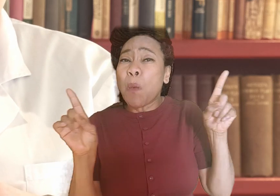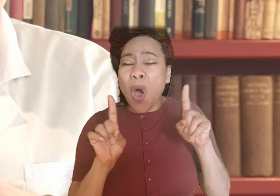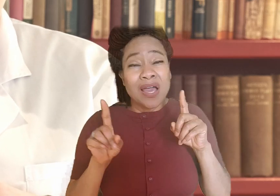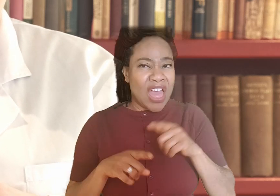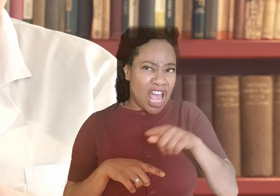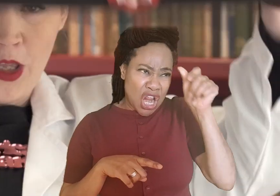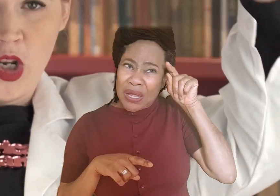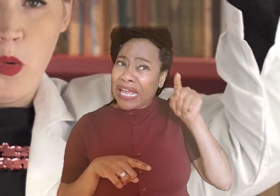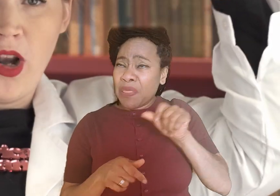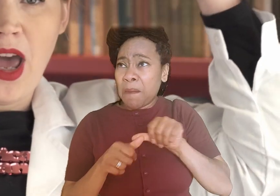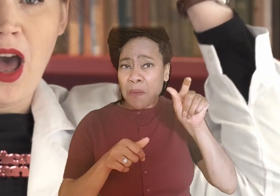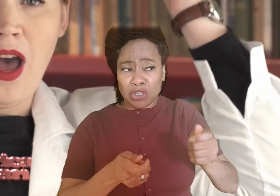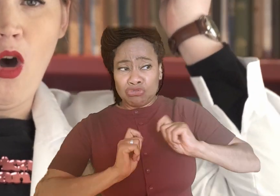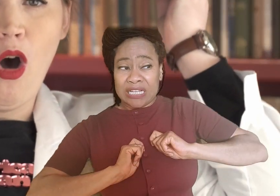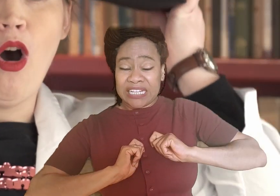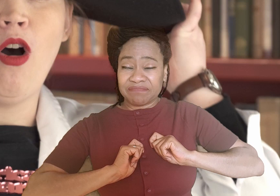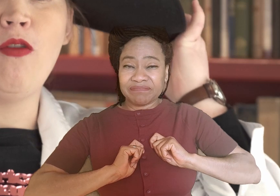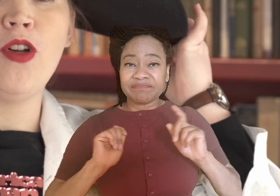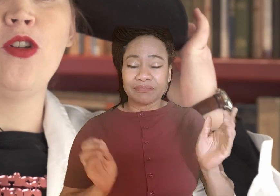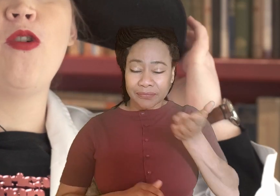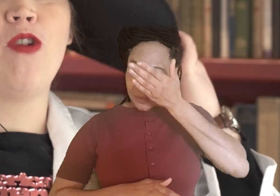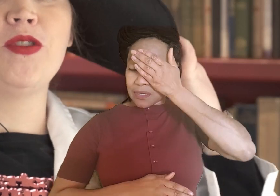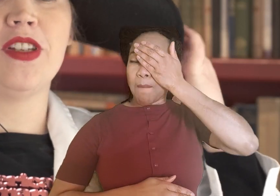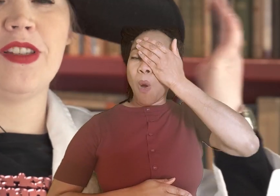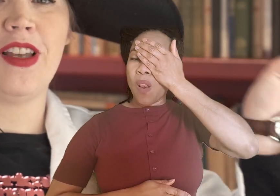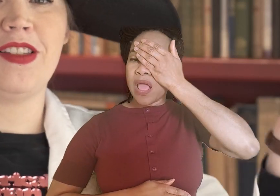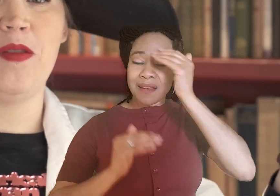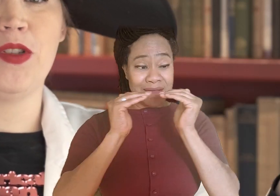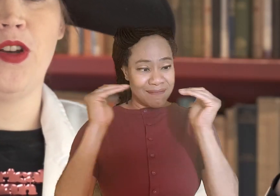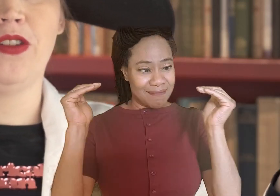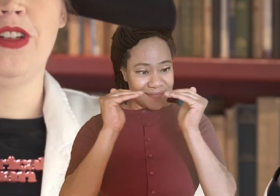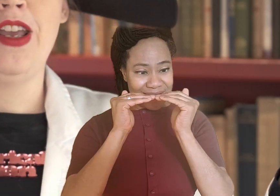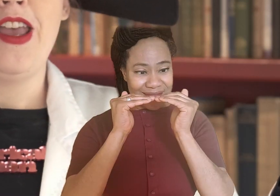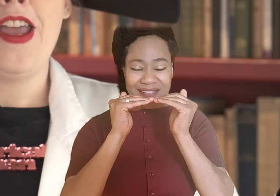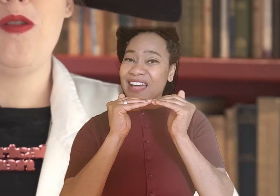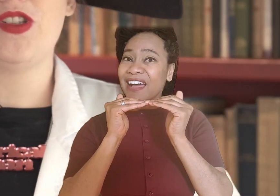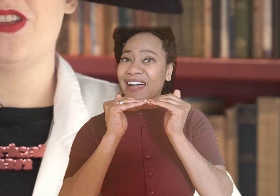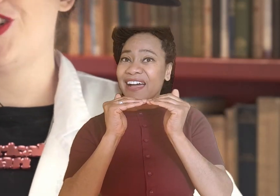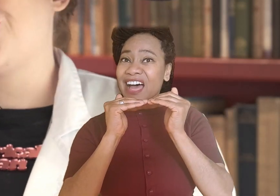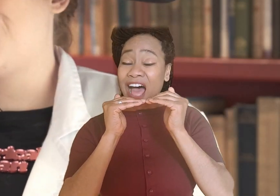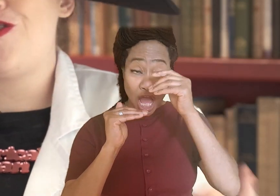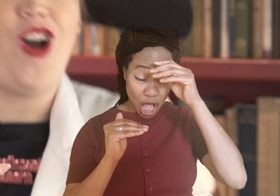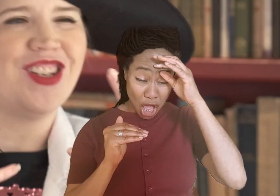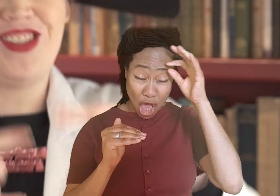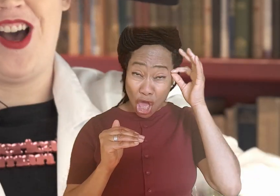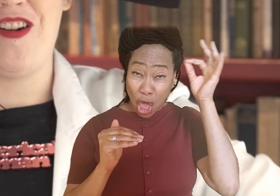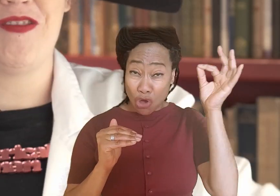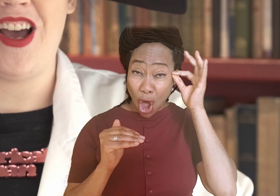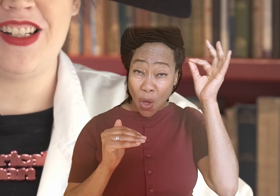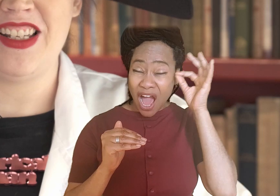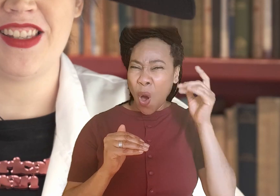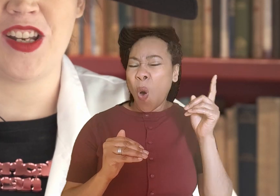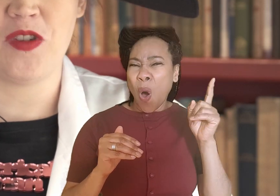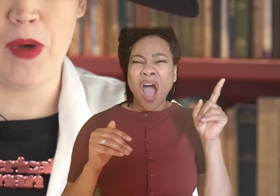be treated by, the Napoleon of neuroses, as he was known. He was such a rock star